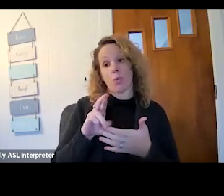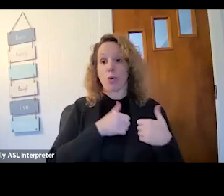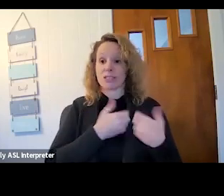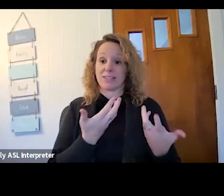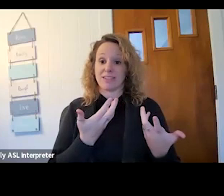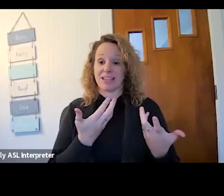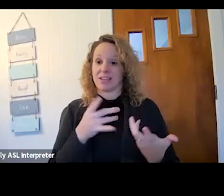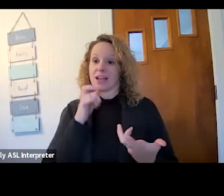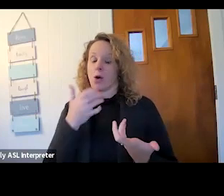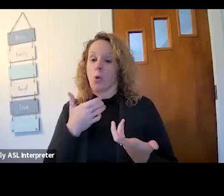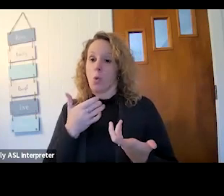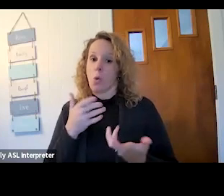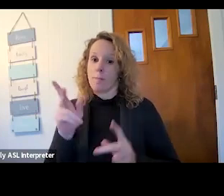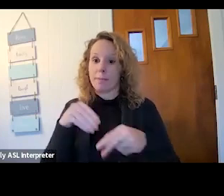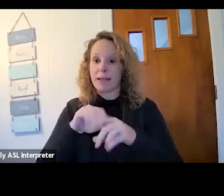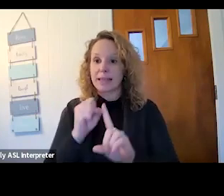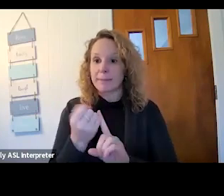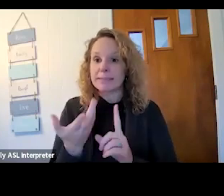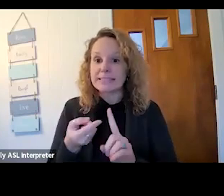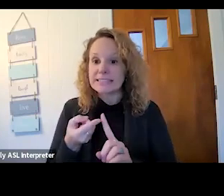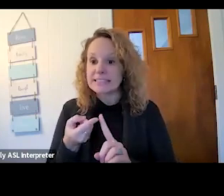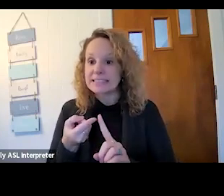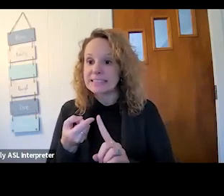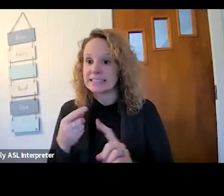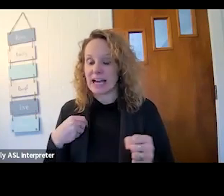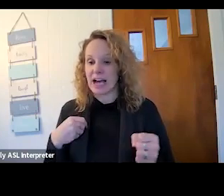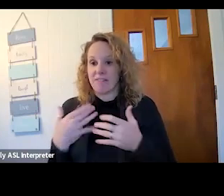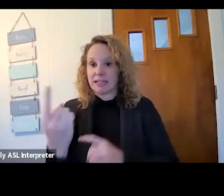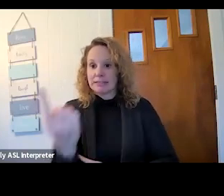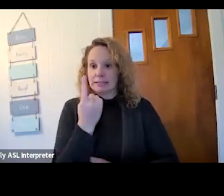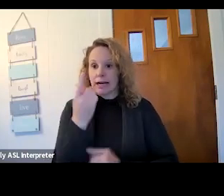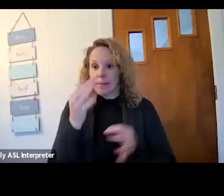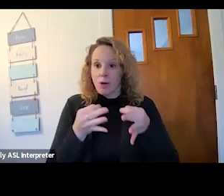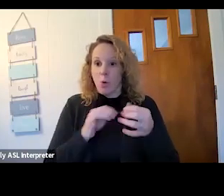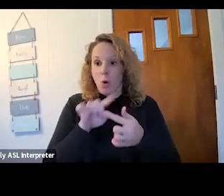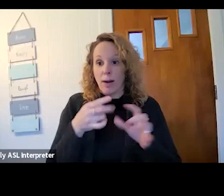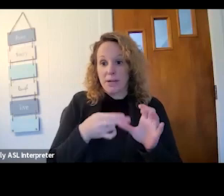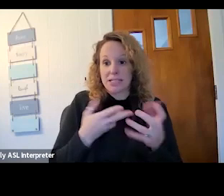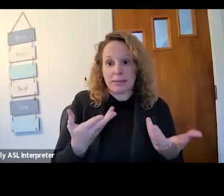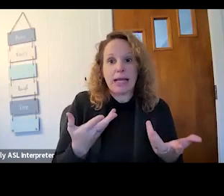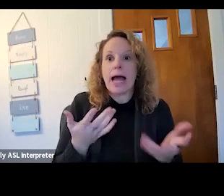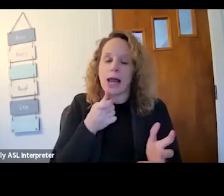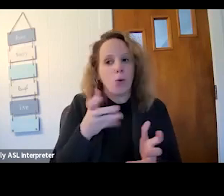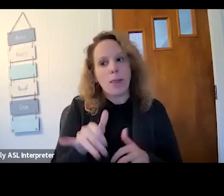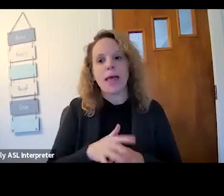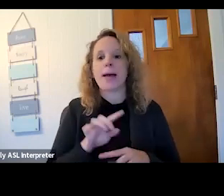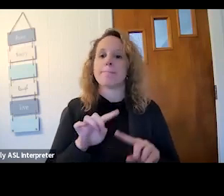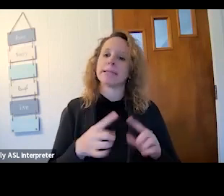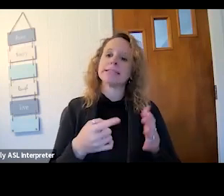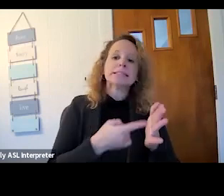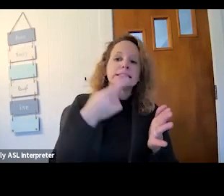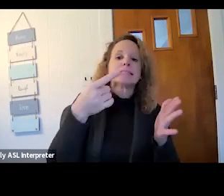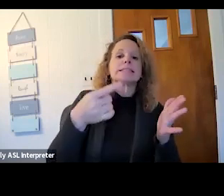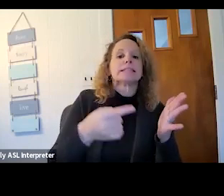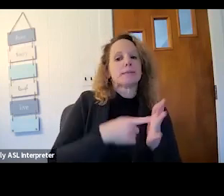don't want to put people in a position where they are afraid to come to court and participate. But at times it